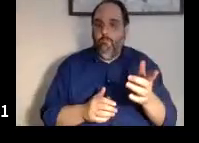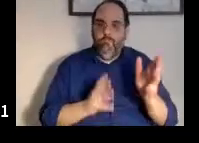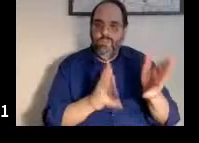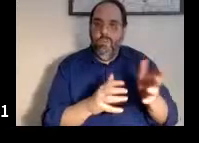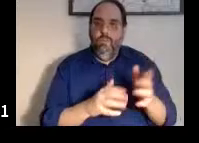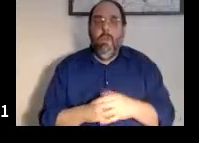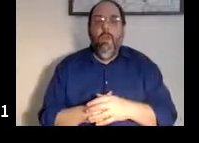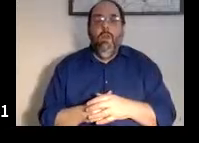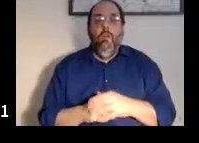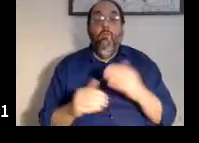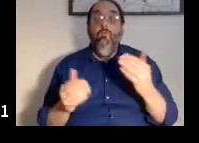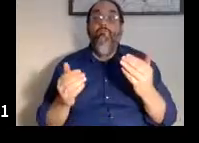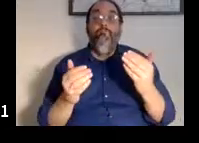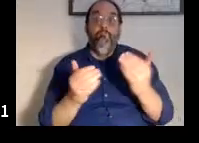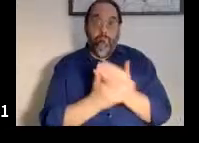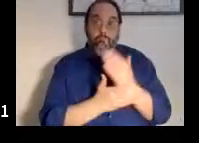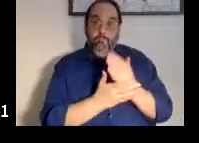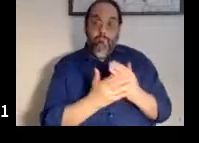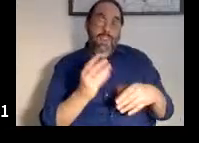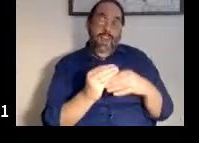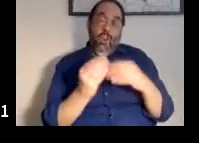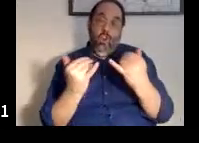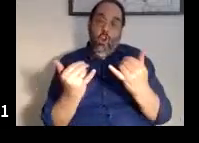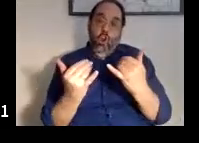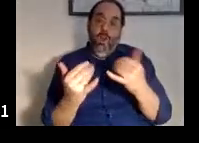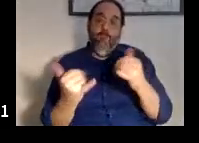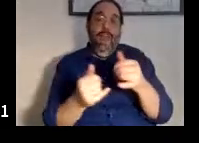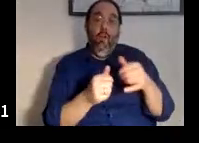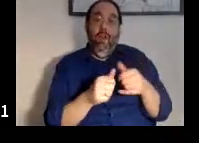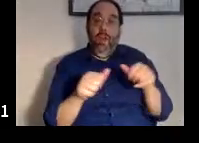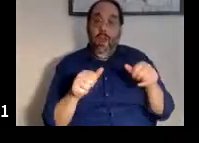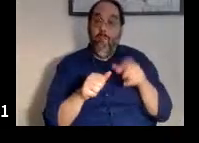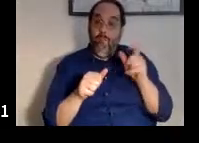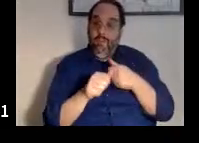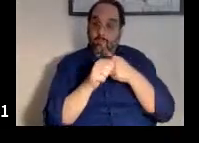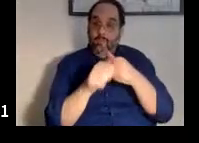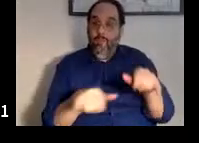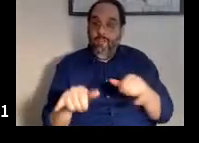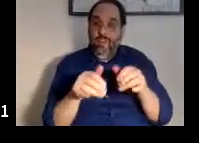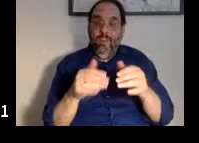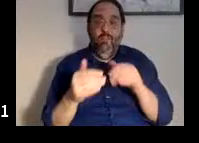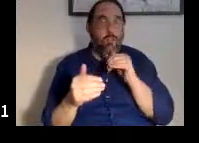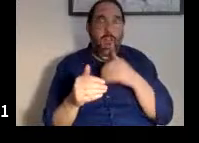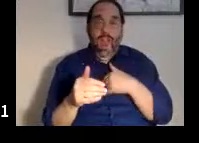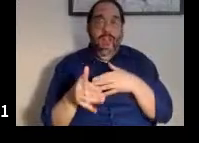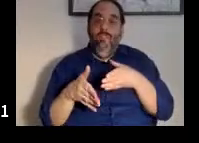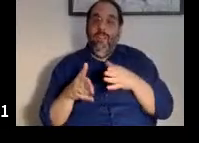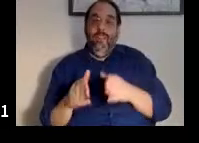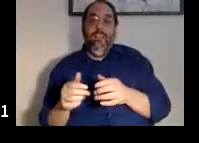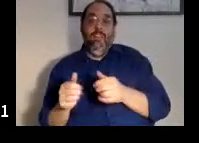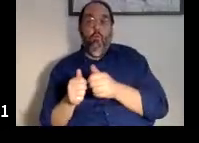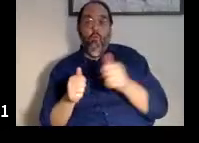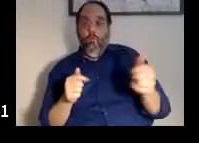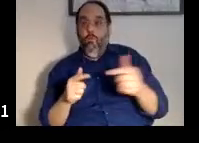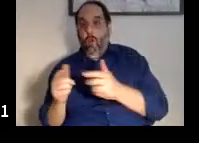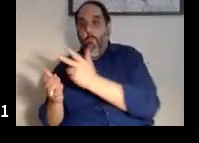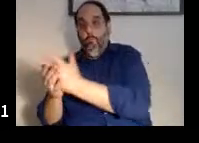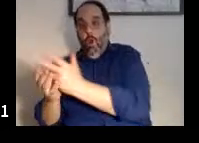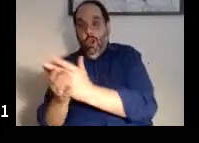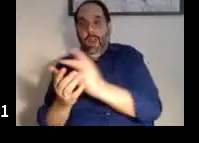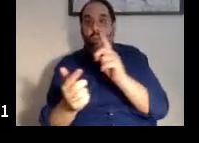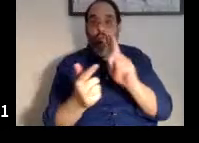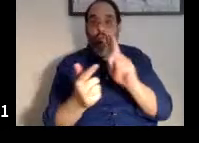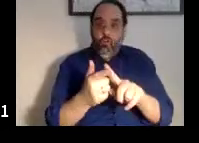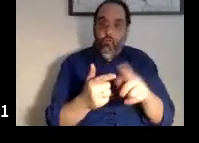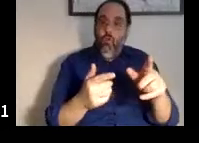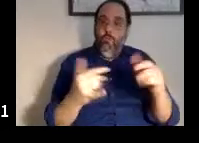play components added to an existing play area required to comply with the standards, even if there's not an accessible route from the parking or street to the play area?